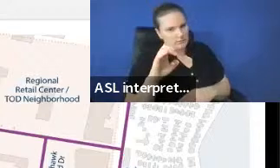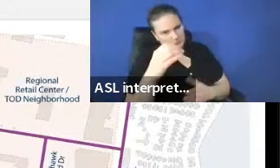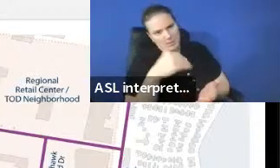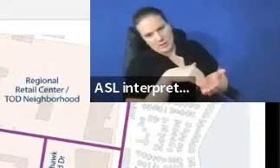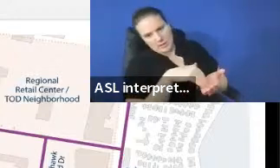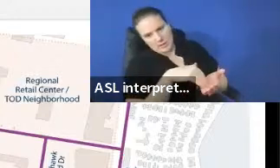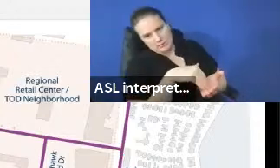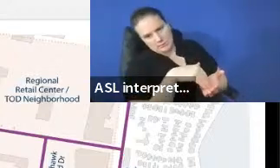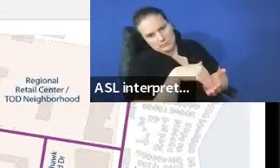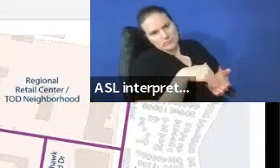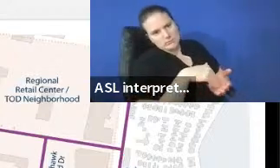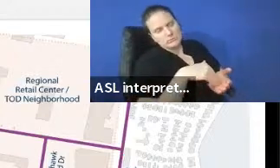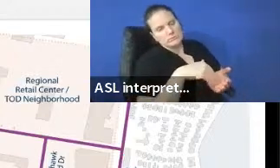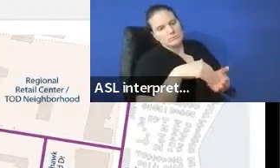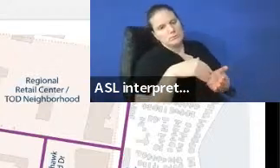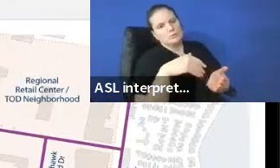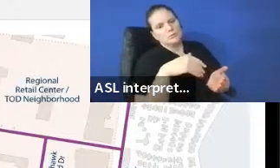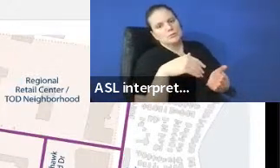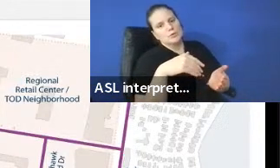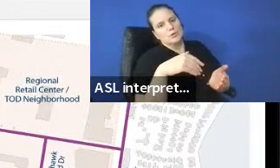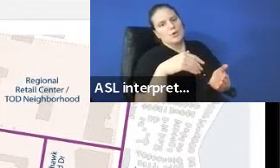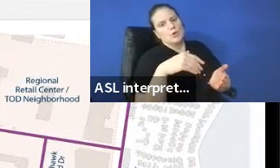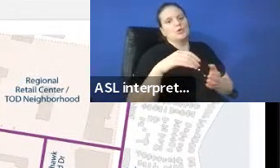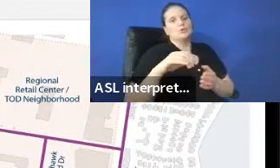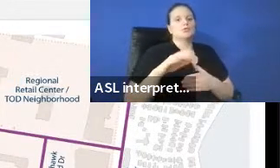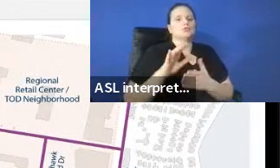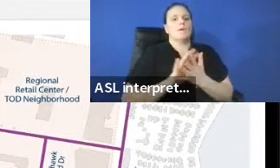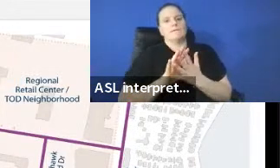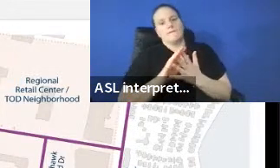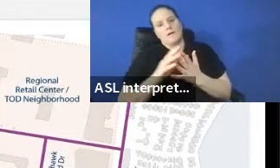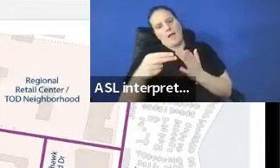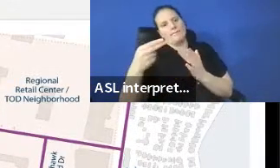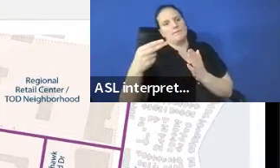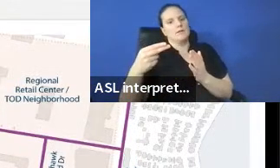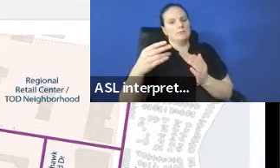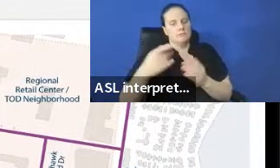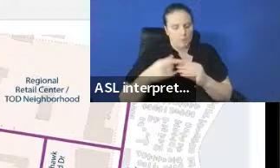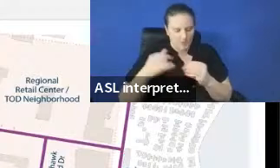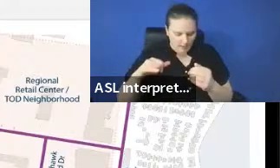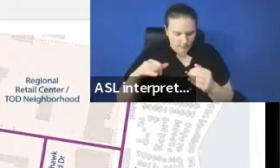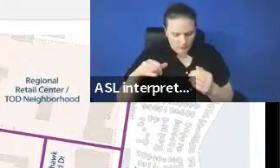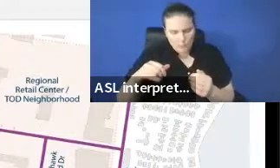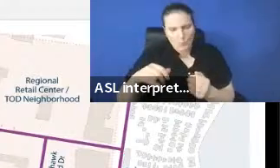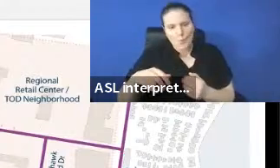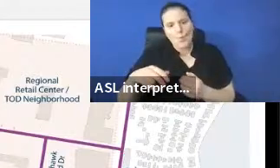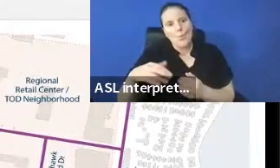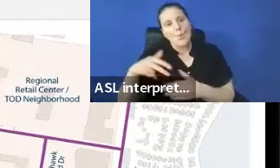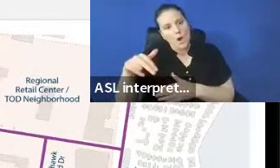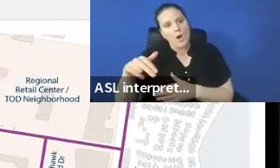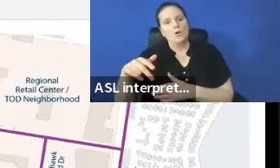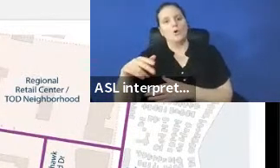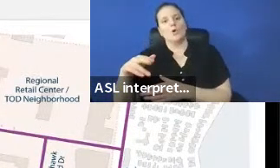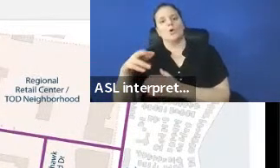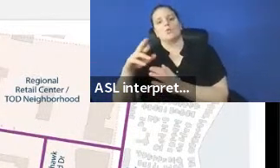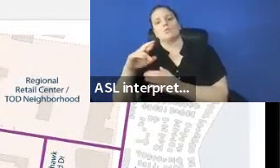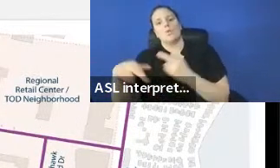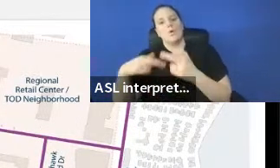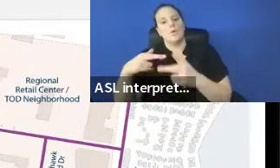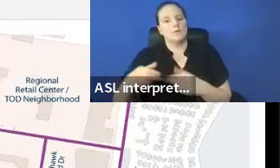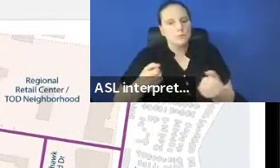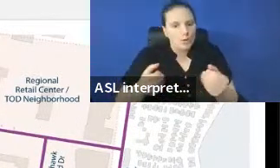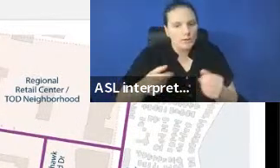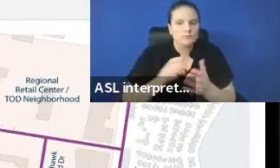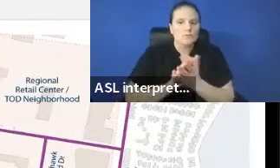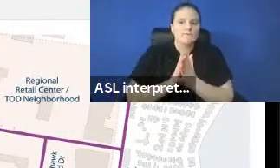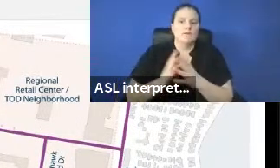that traffic elevated, or that walking and rolling traffic elevated to get onto the bridge on the